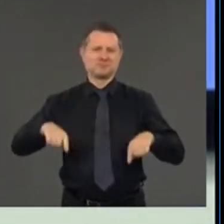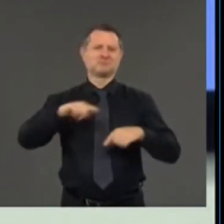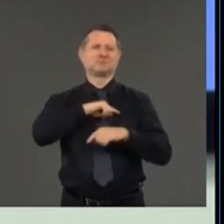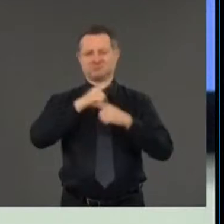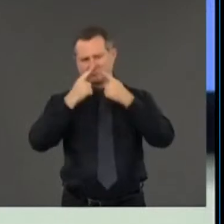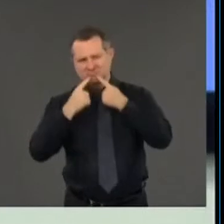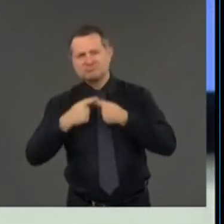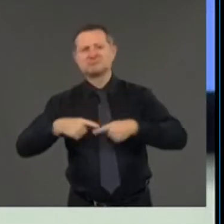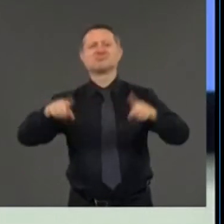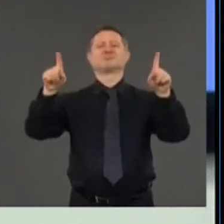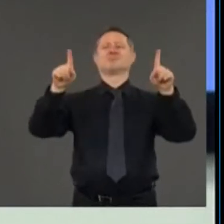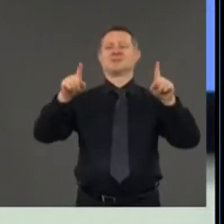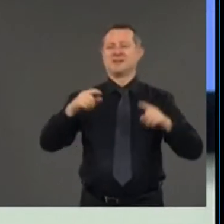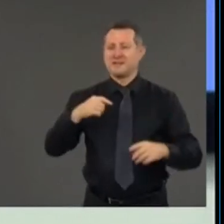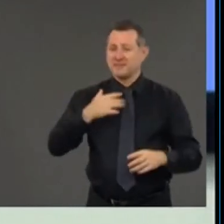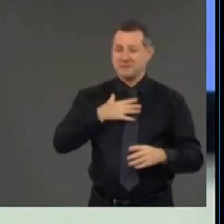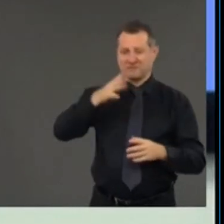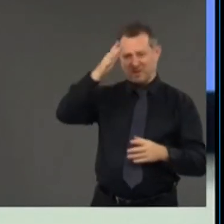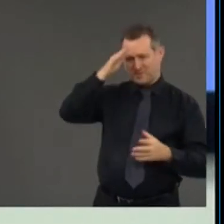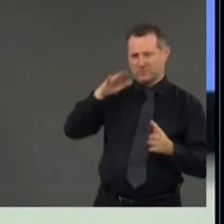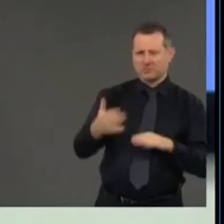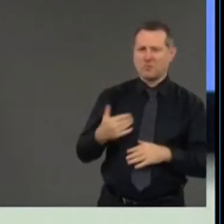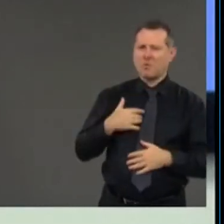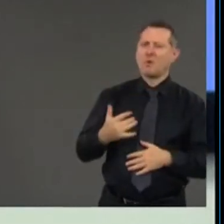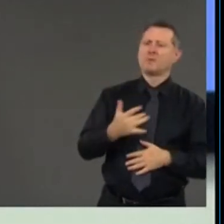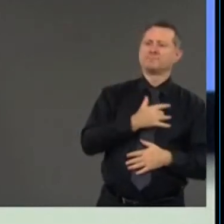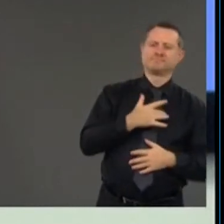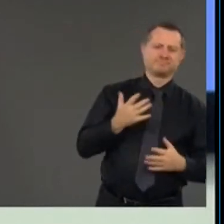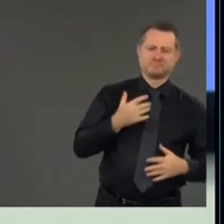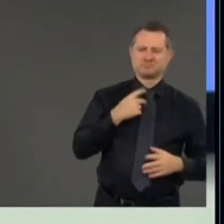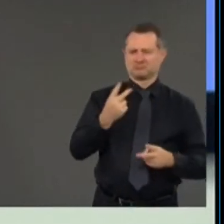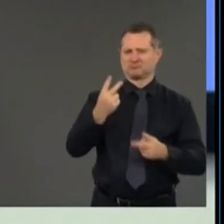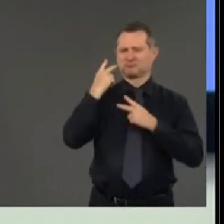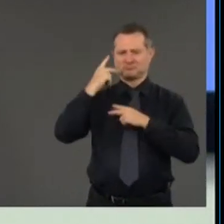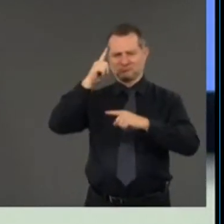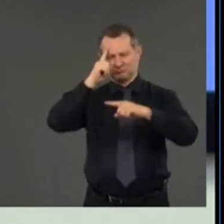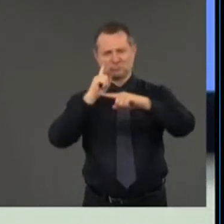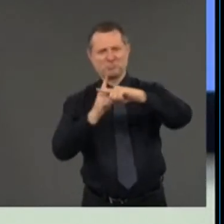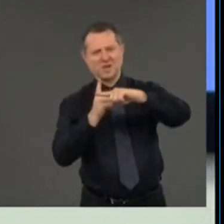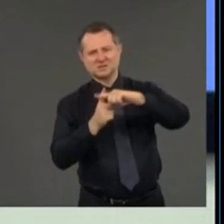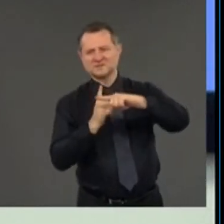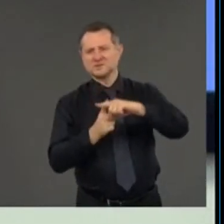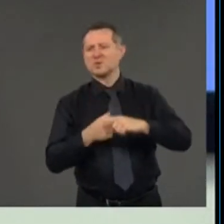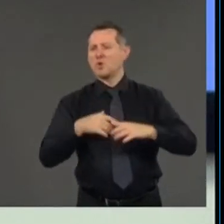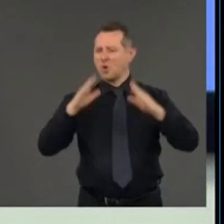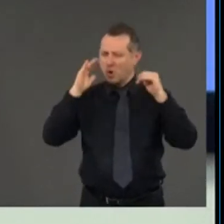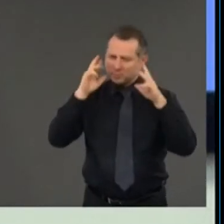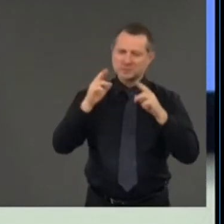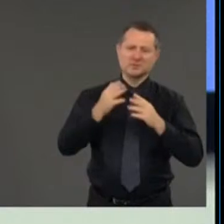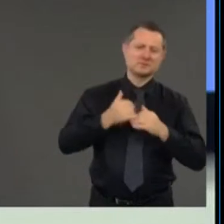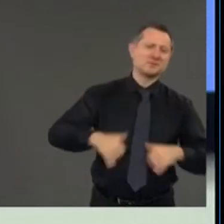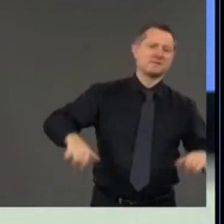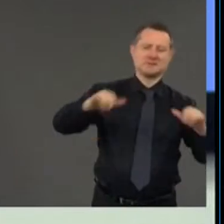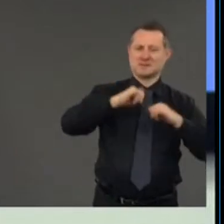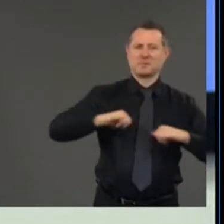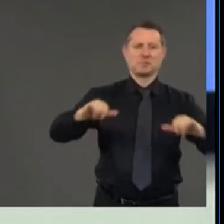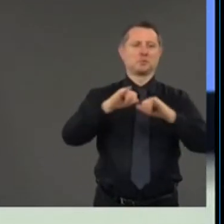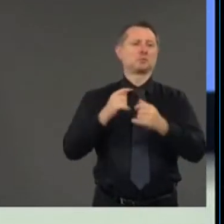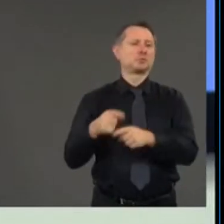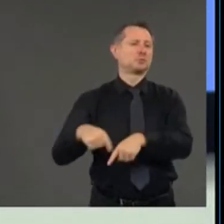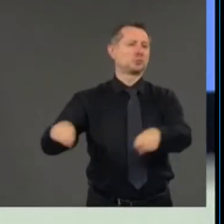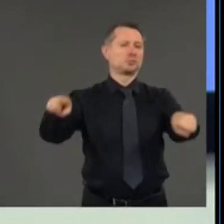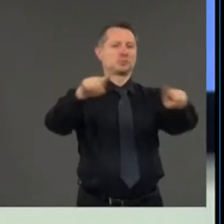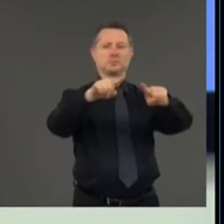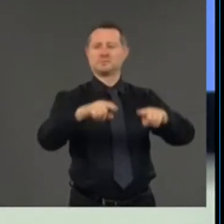through the loss of my father, and I wish this all for all of you as you're struggling with the issues that you deal with right now.